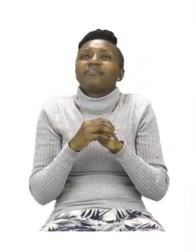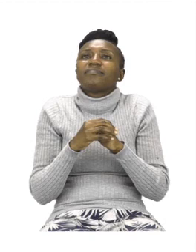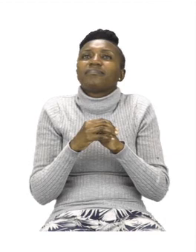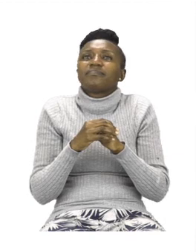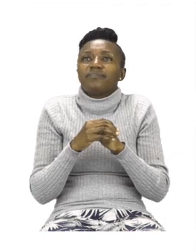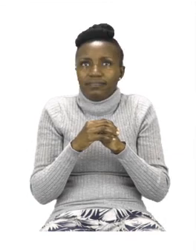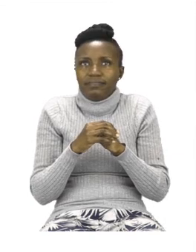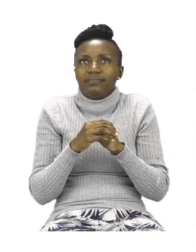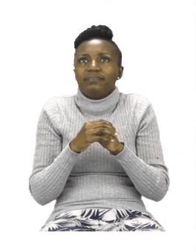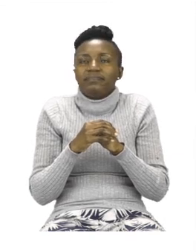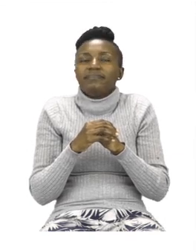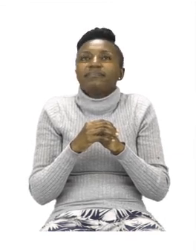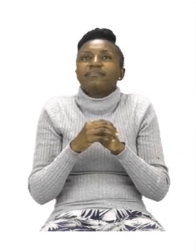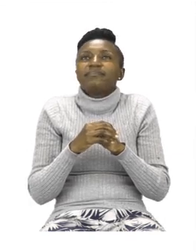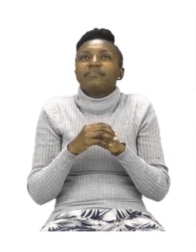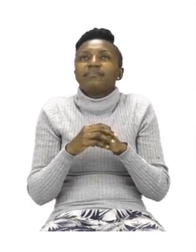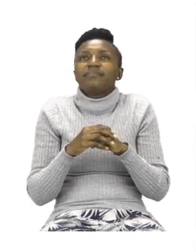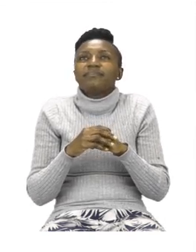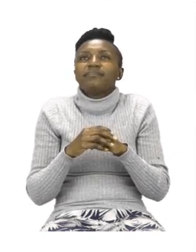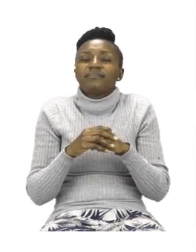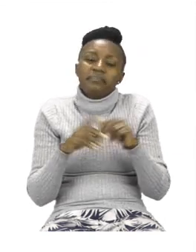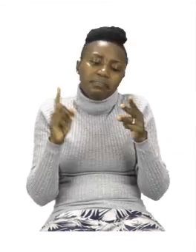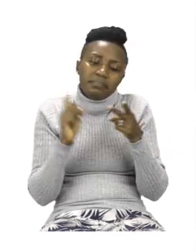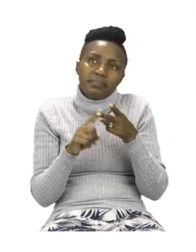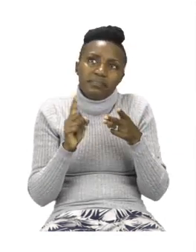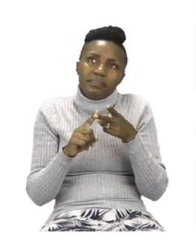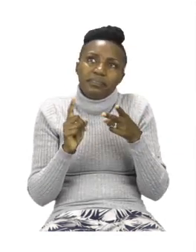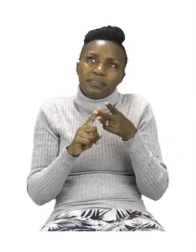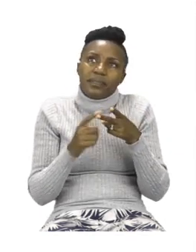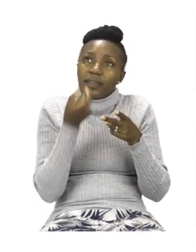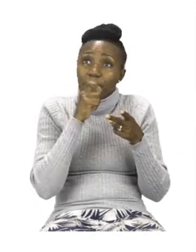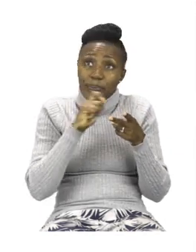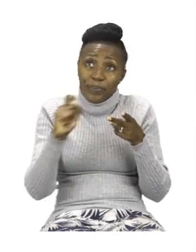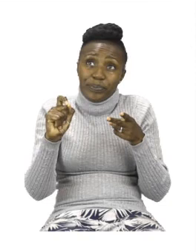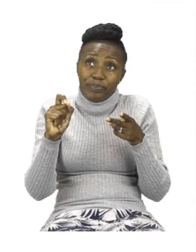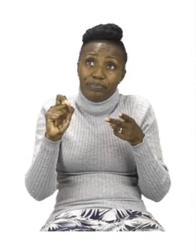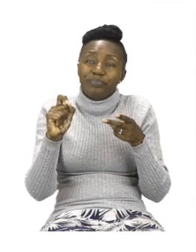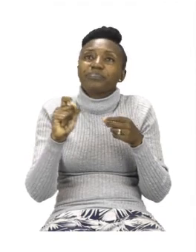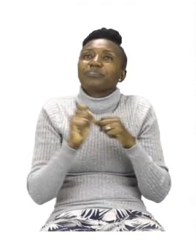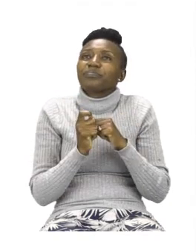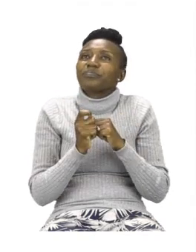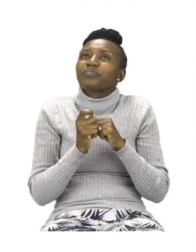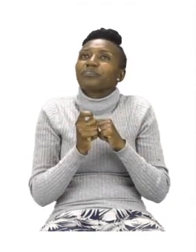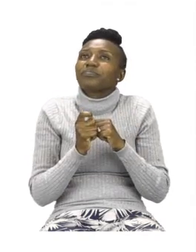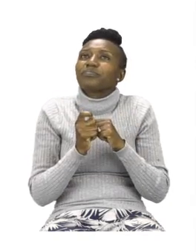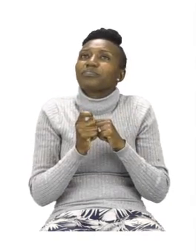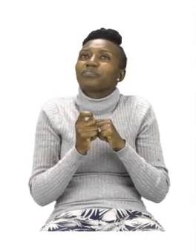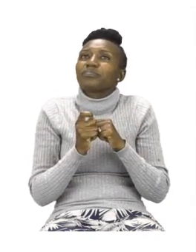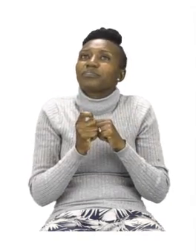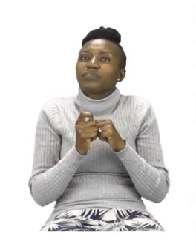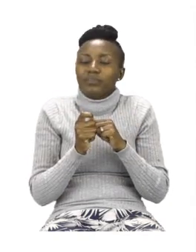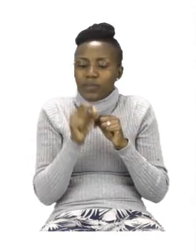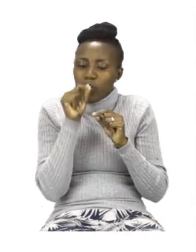our school. Then the next thing we can see is a pencil. That's the one that has the